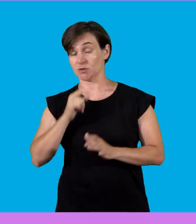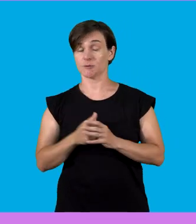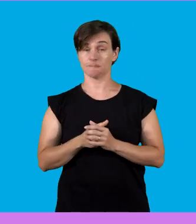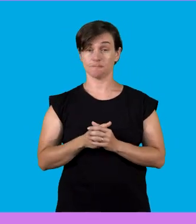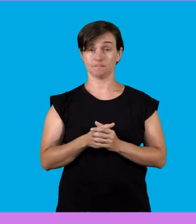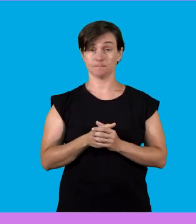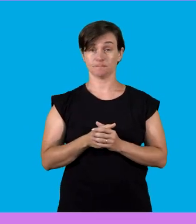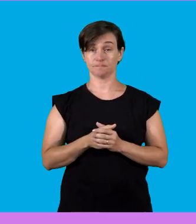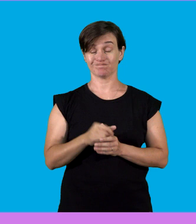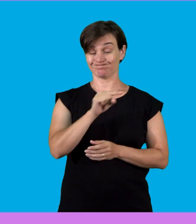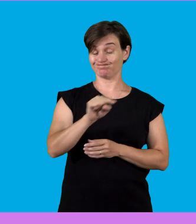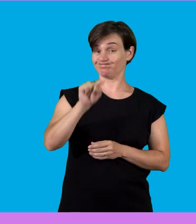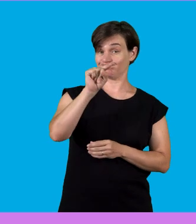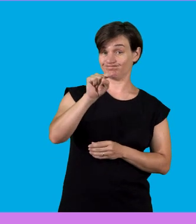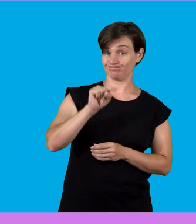526,000